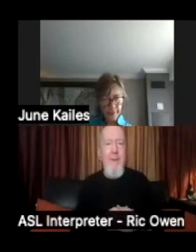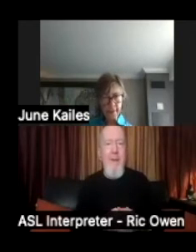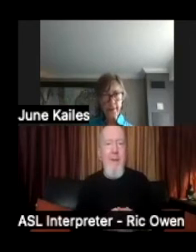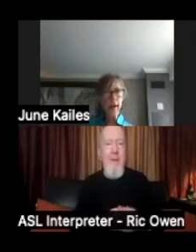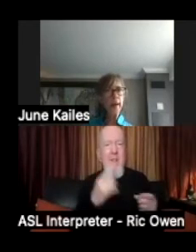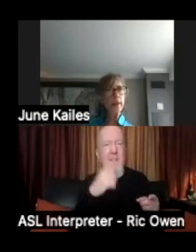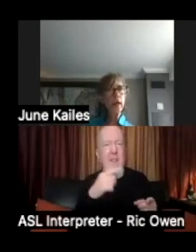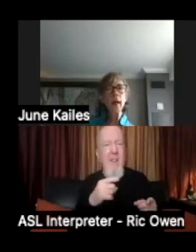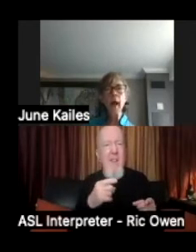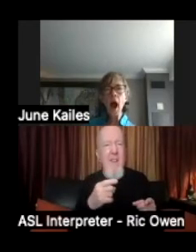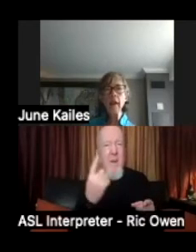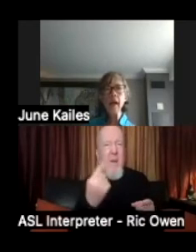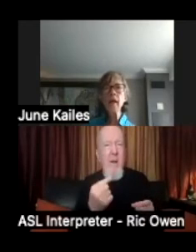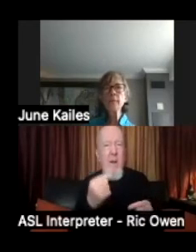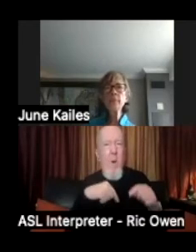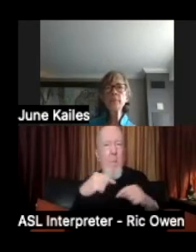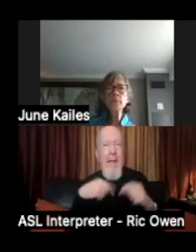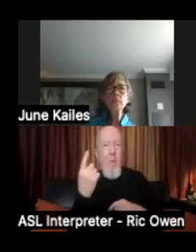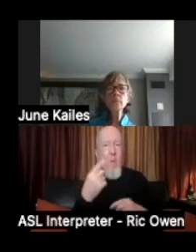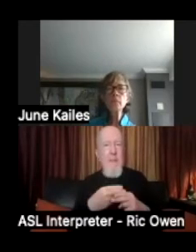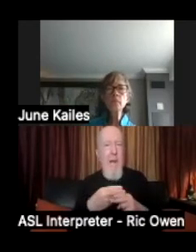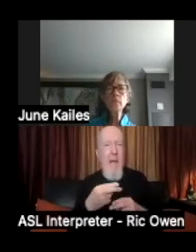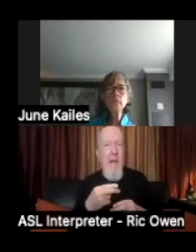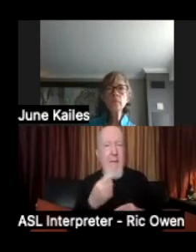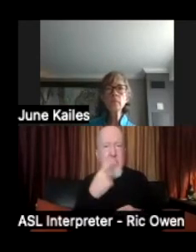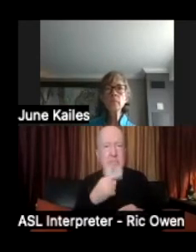the last slide, Anna.